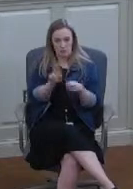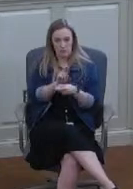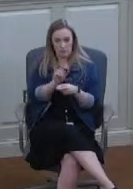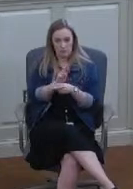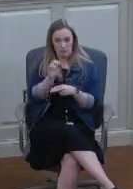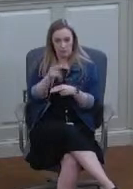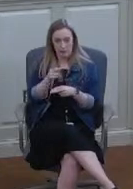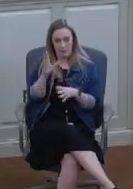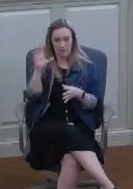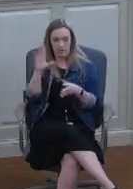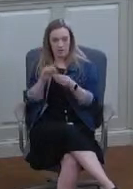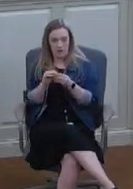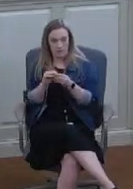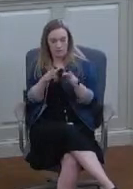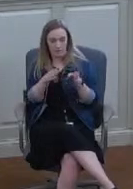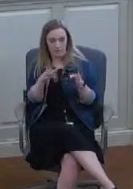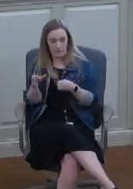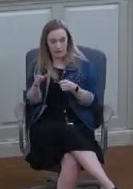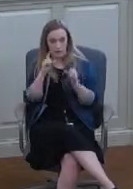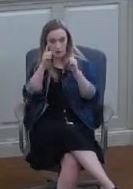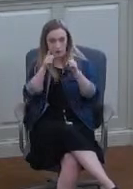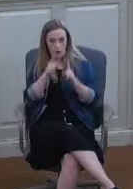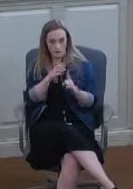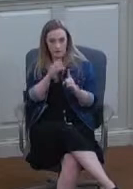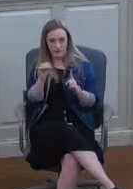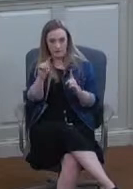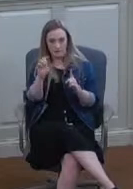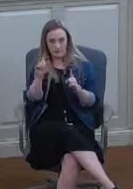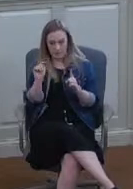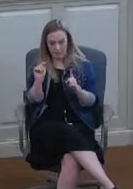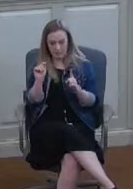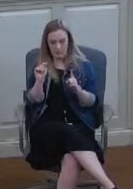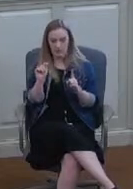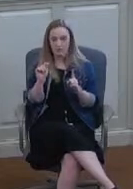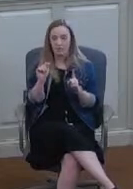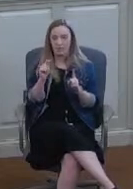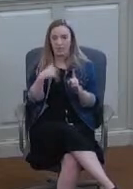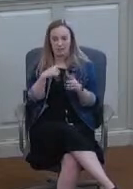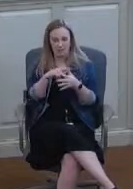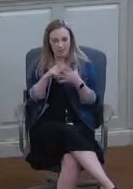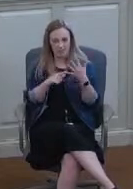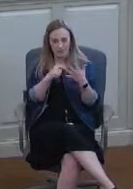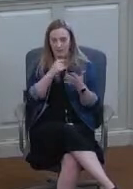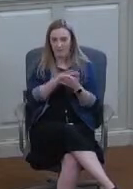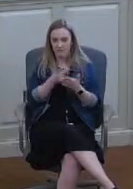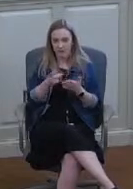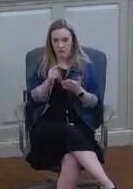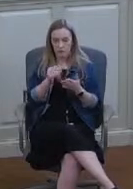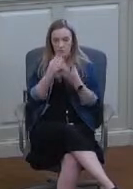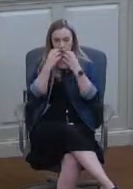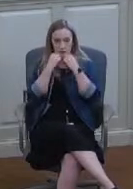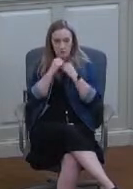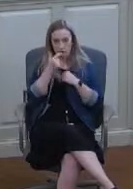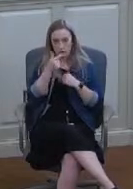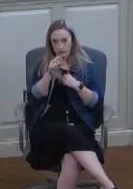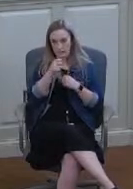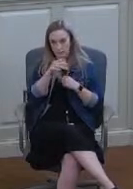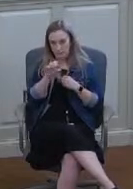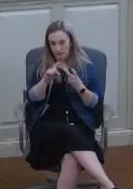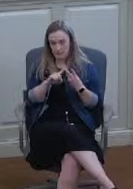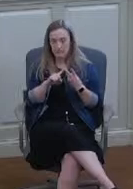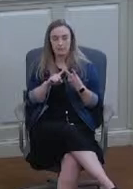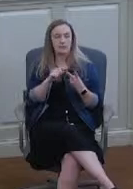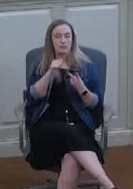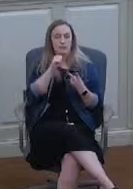plan's goals and text. Specific comprehensive plan inconsistencies include the failure to preserve green space, creating